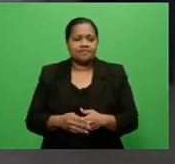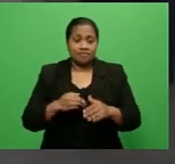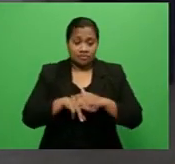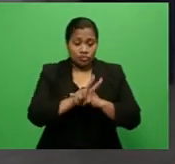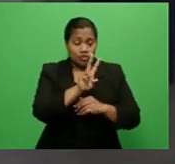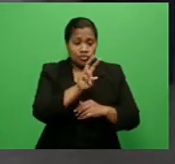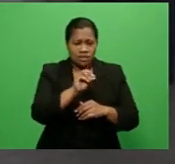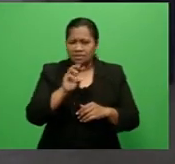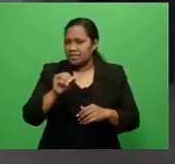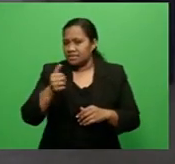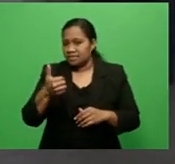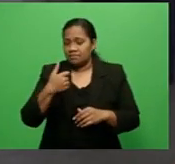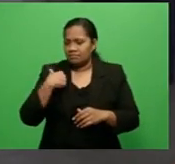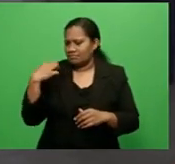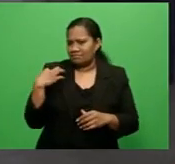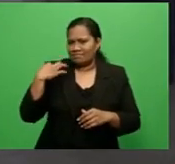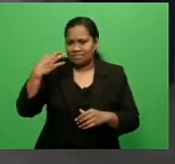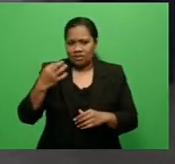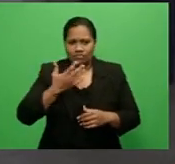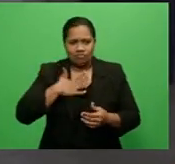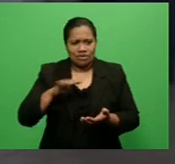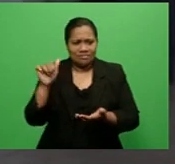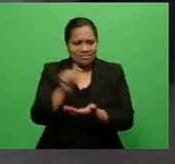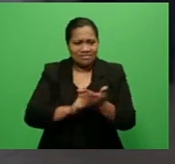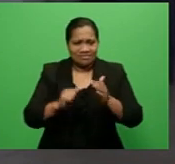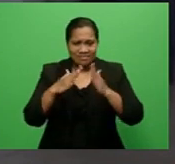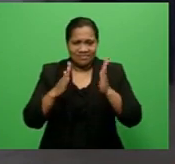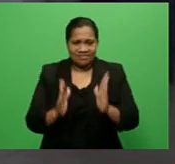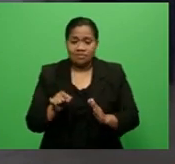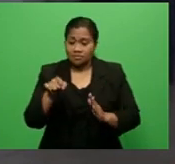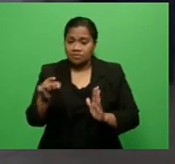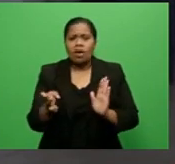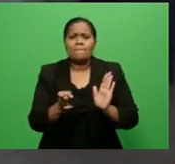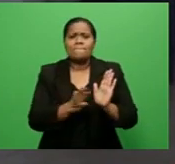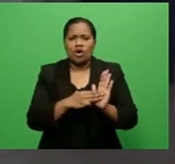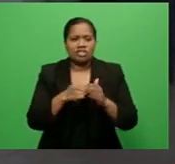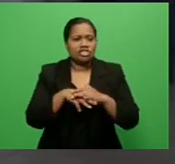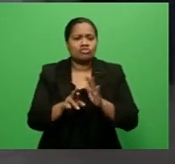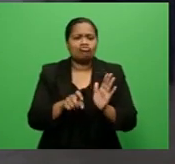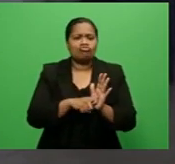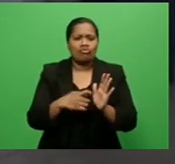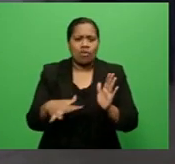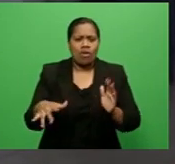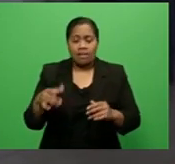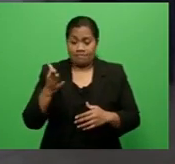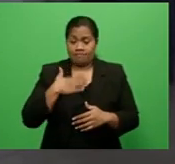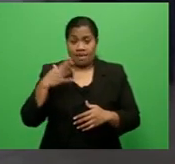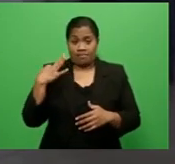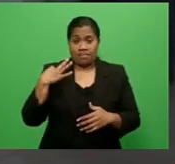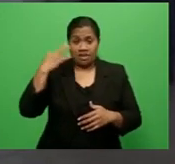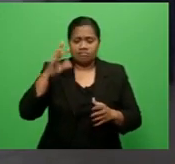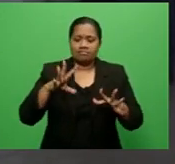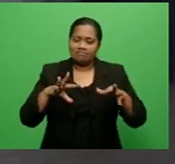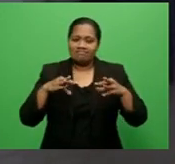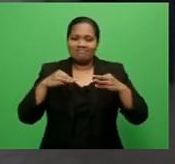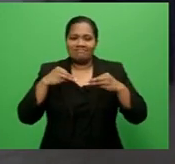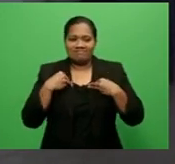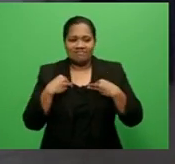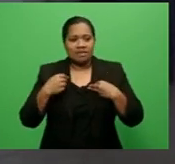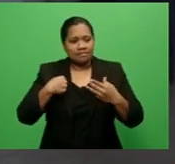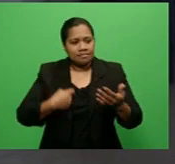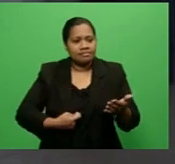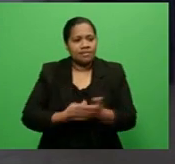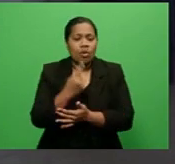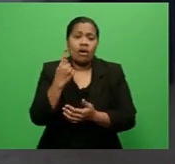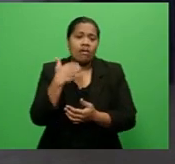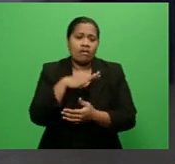I applied to purchase a house which was on mortgage sale in Rewai. My application was accepted and I also paid